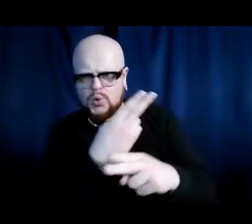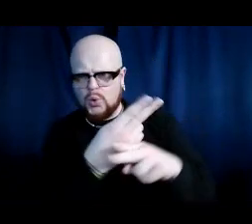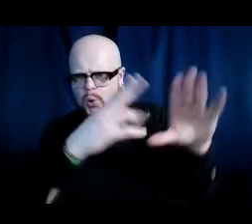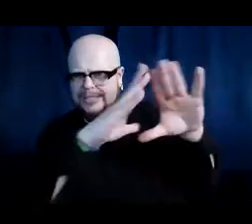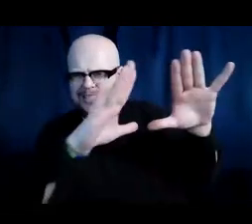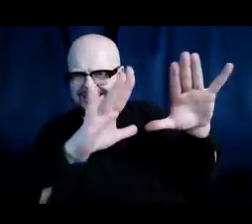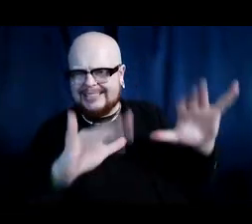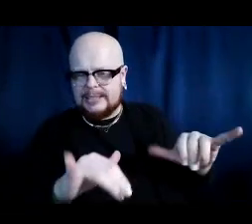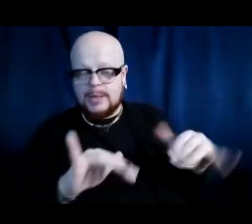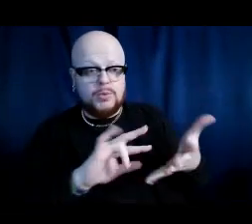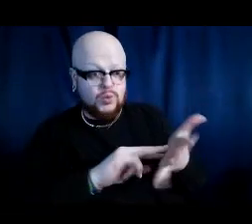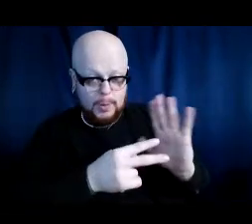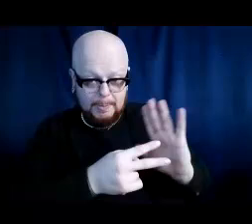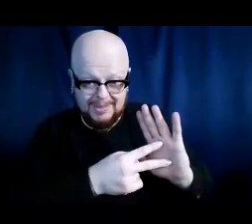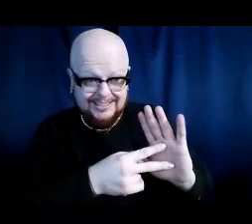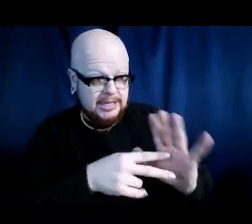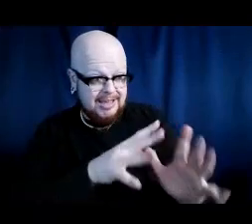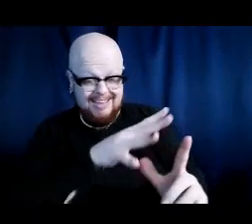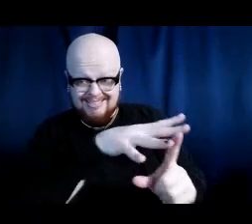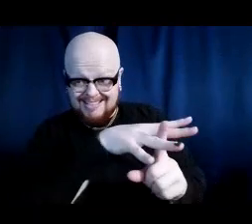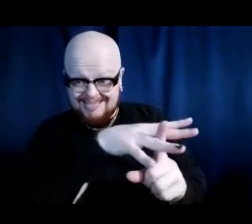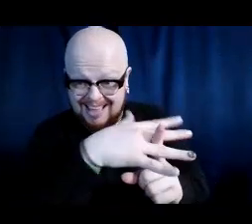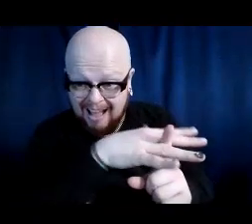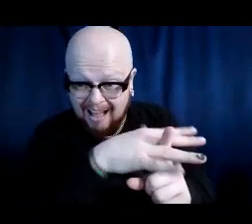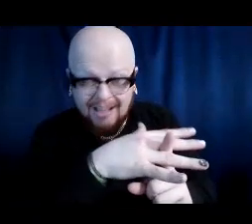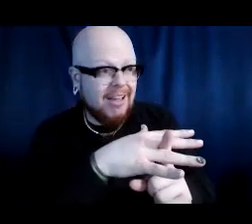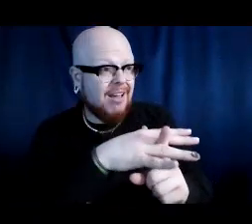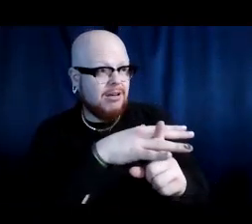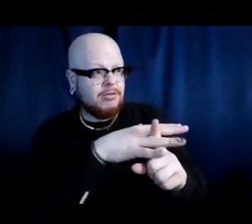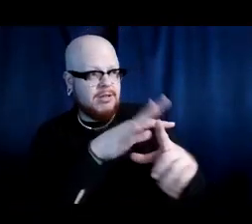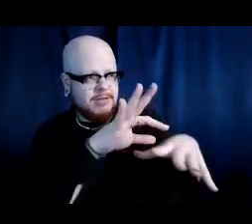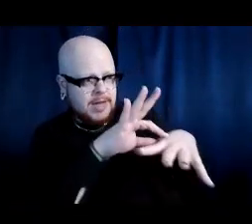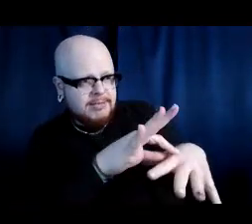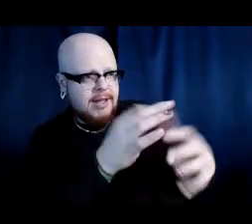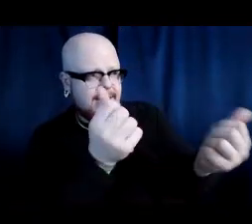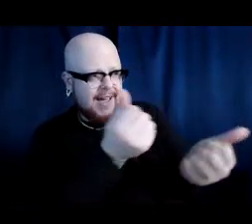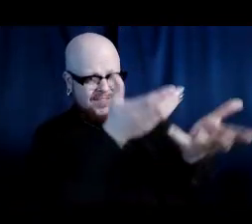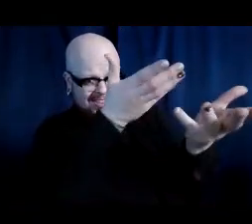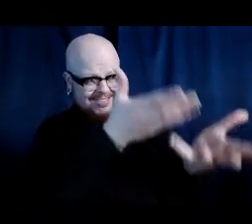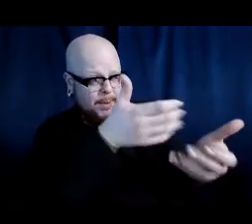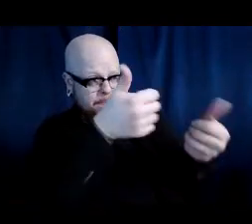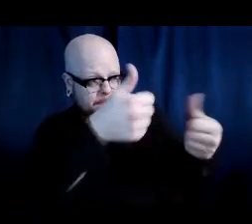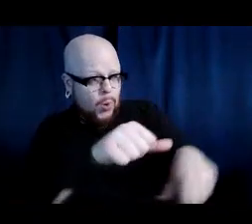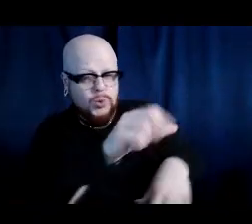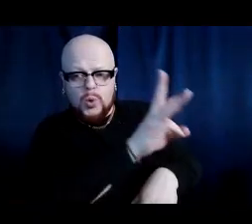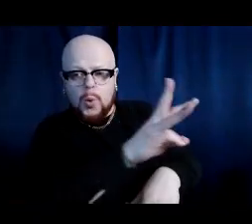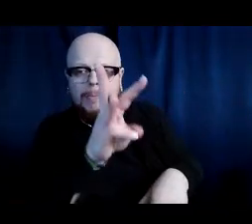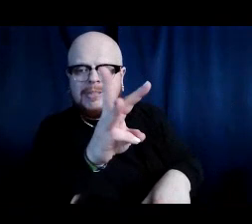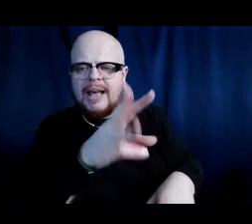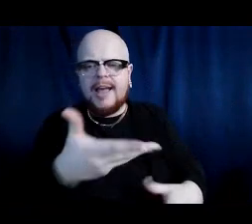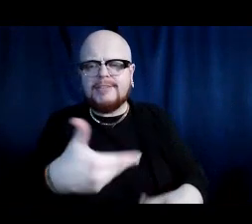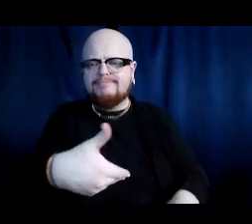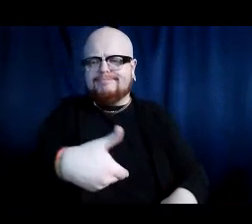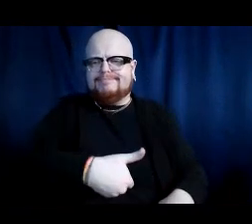and interactivity on your site are intuitive, predictable, and easy to use and